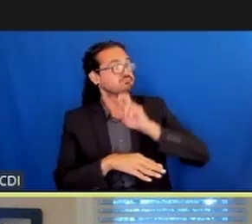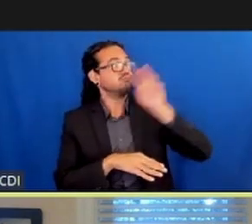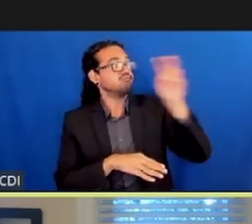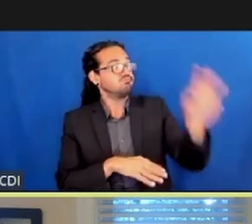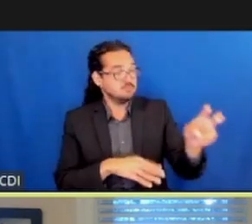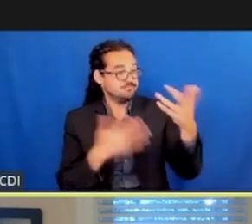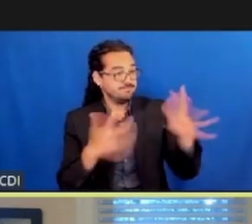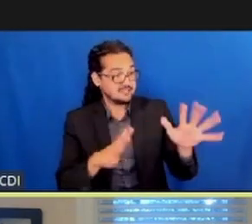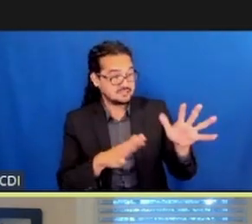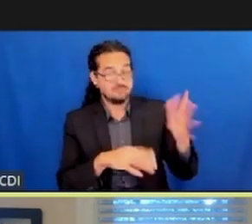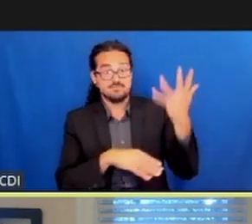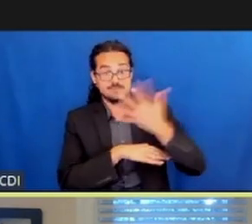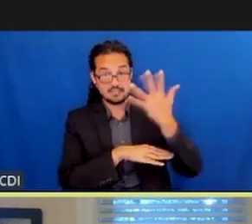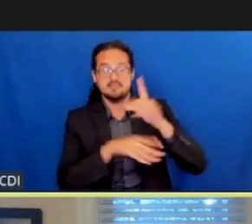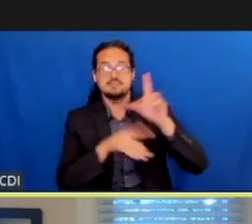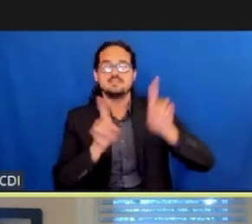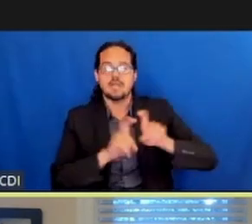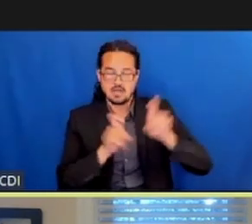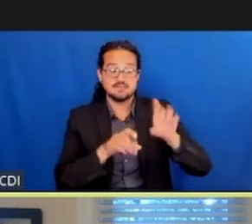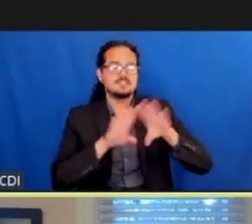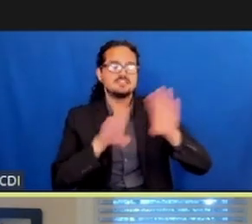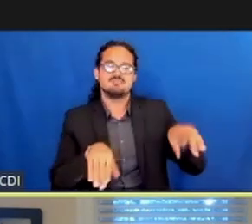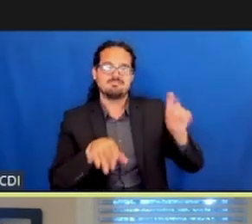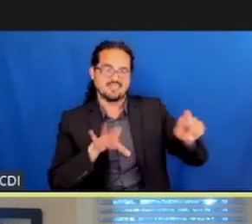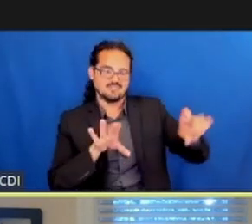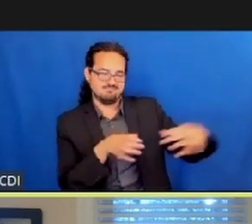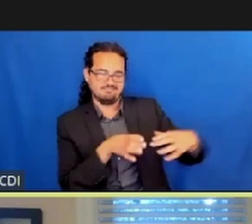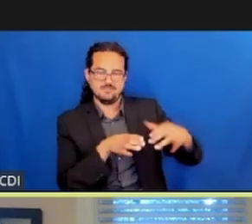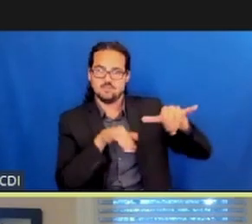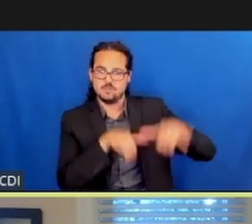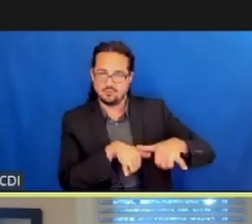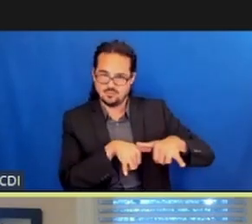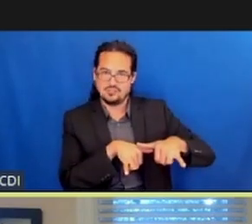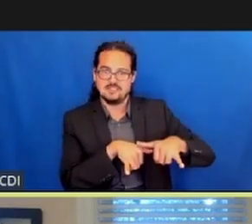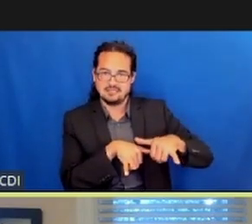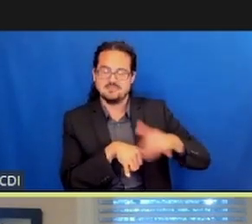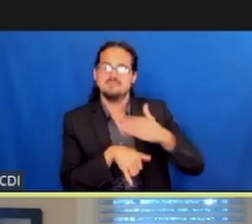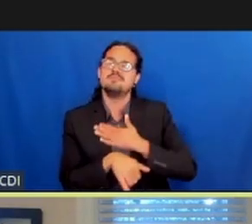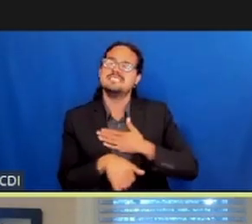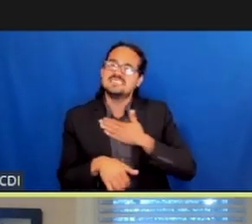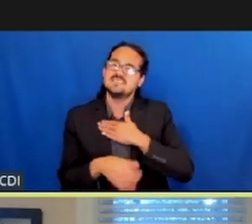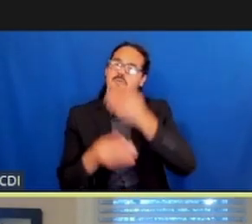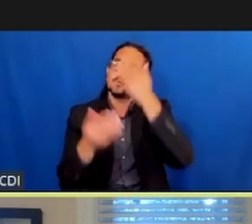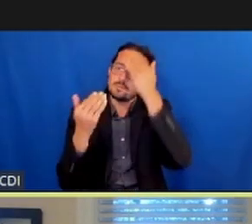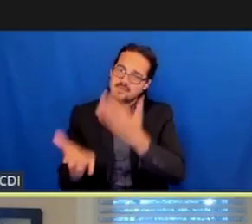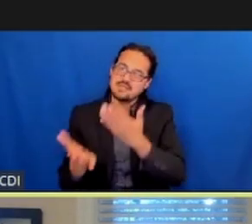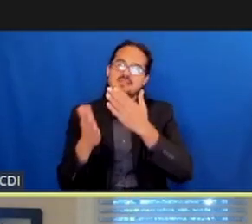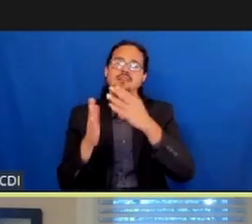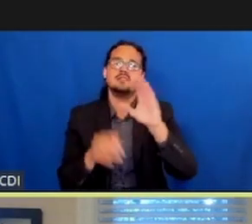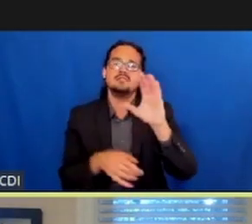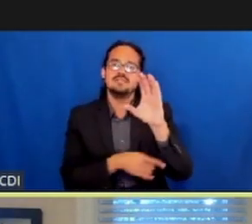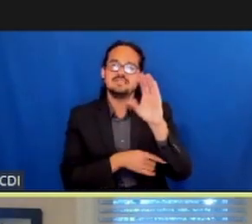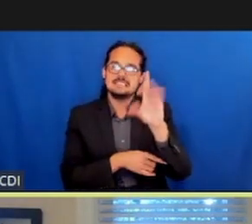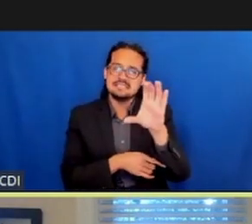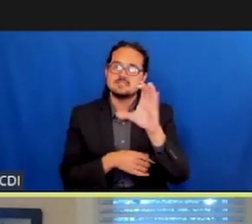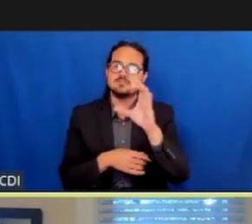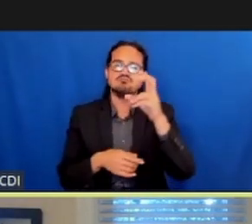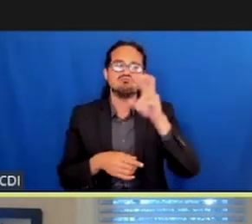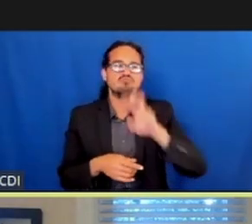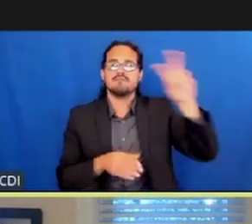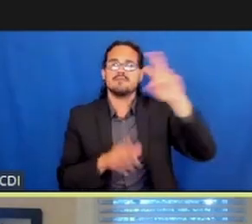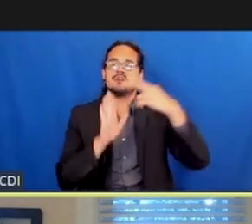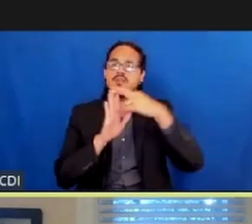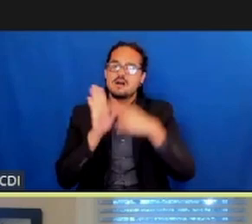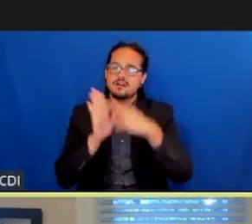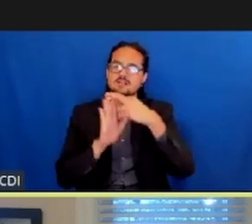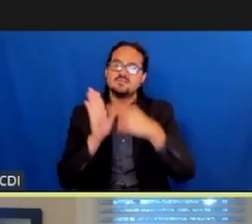school's out, just really be prepared and stay up to date on the CDC travel guidance, because that is what we would expect when students return to school. And we went all kids